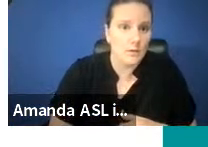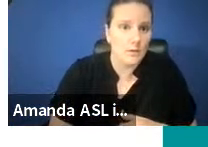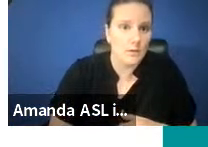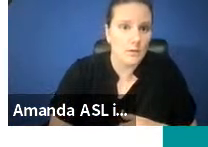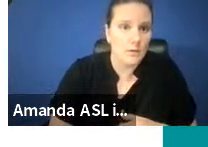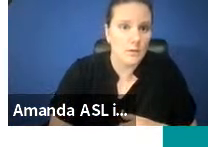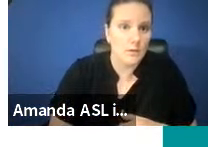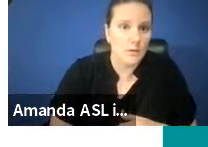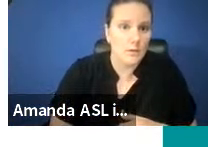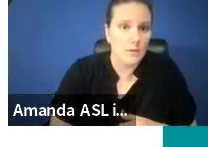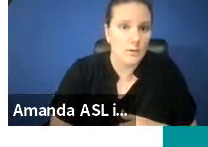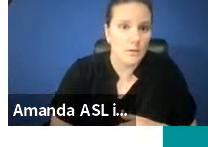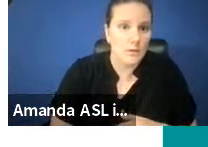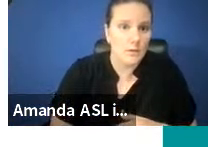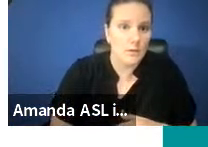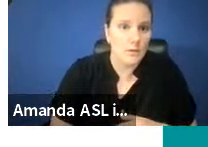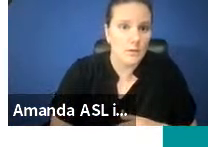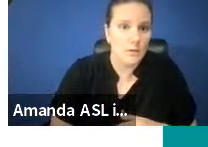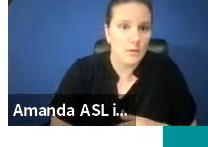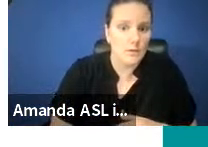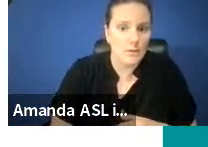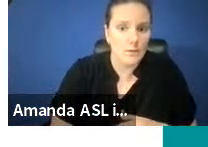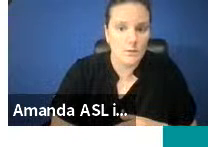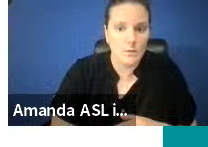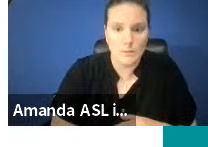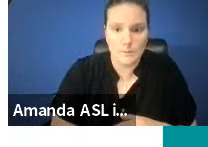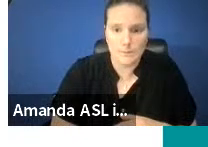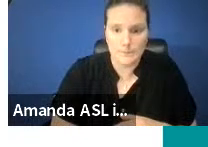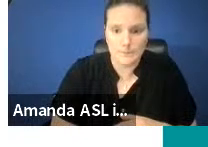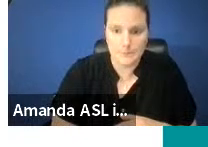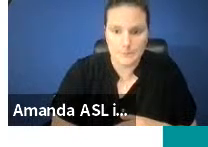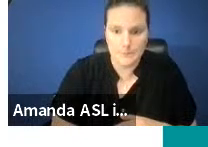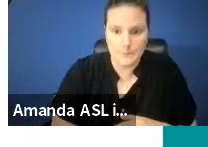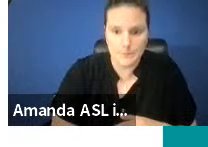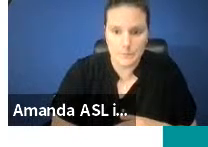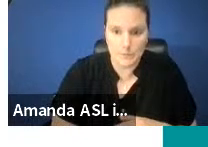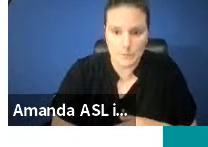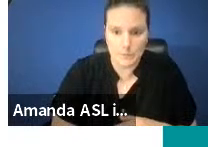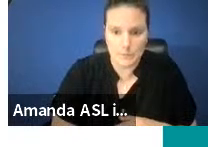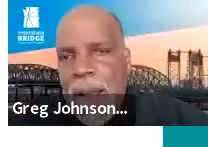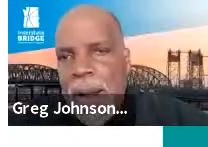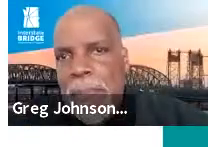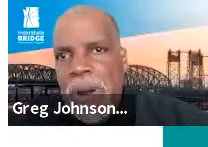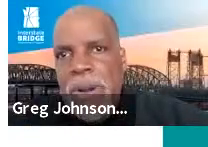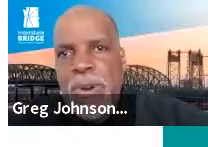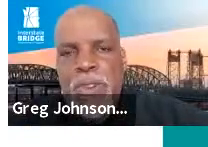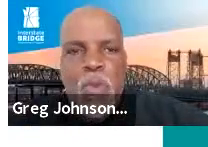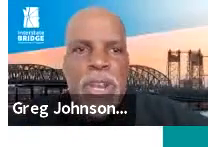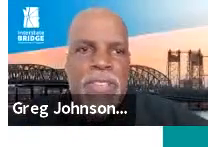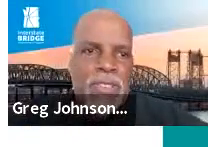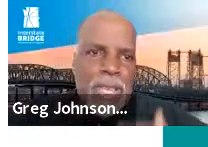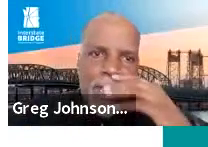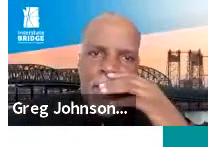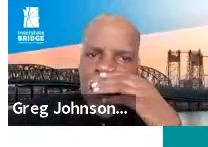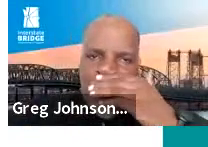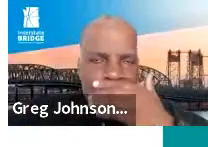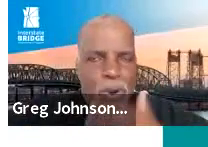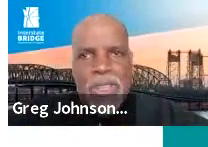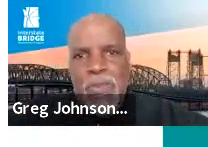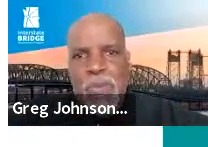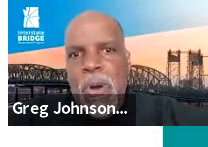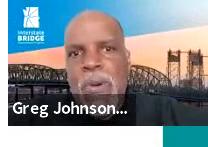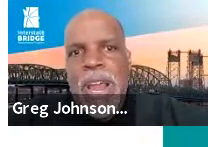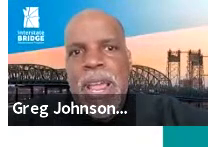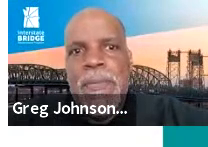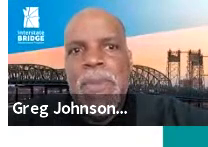the changes that folks, both in the community and our partners, want to see